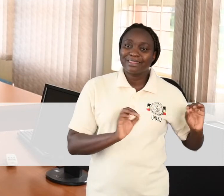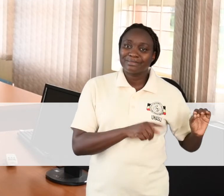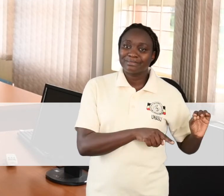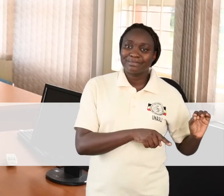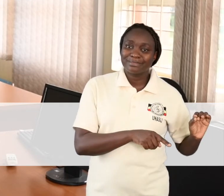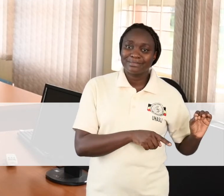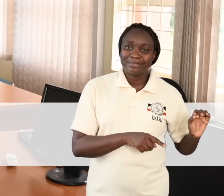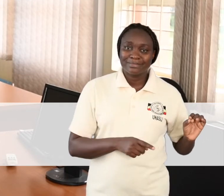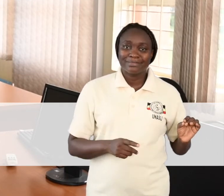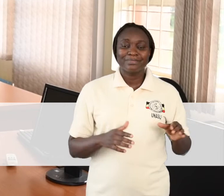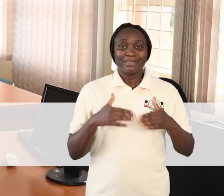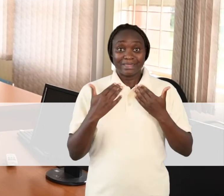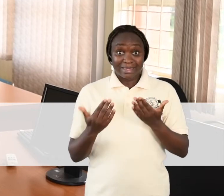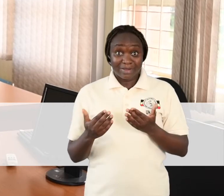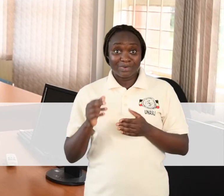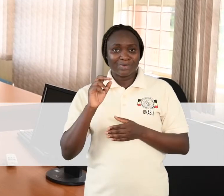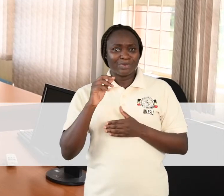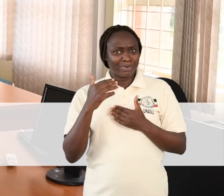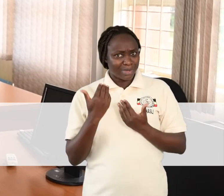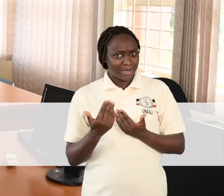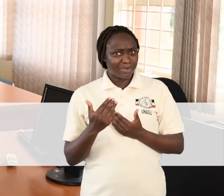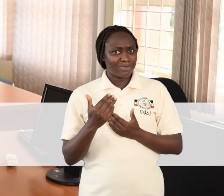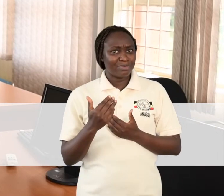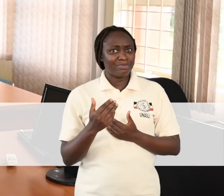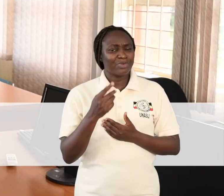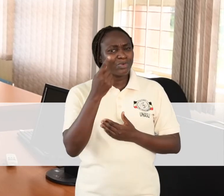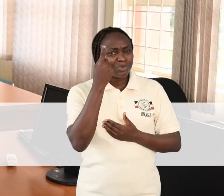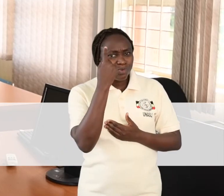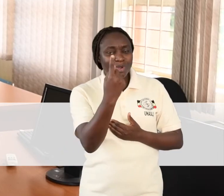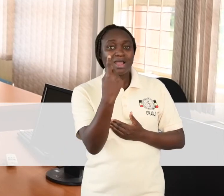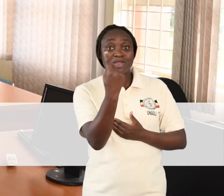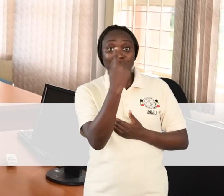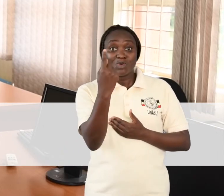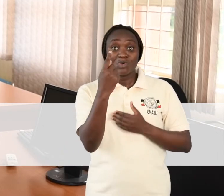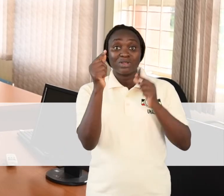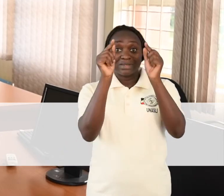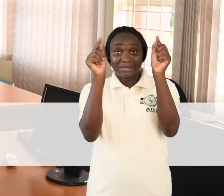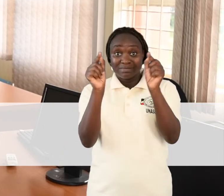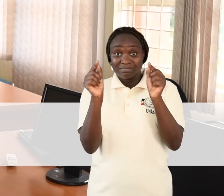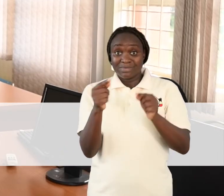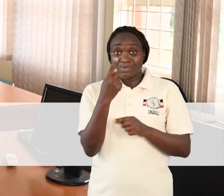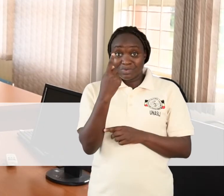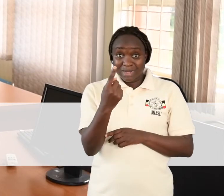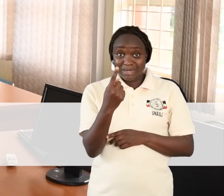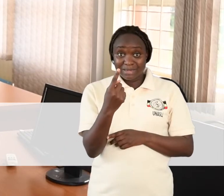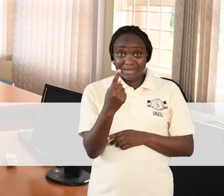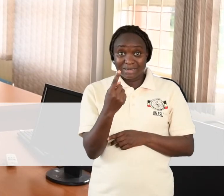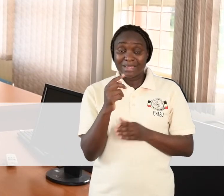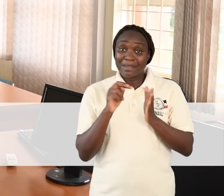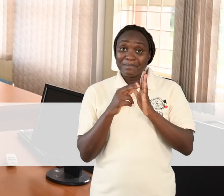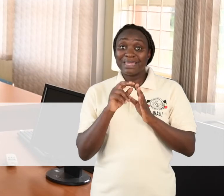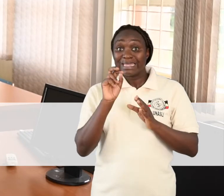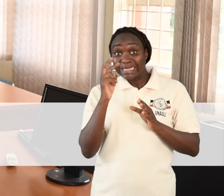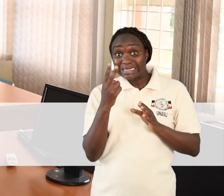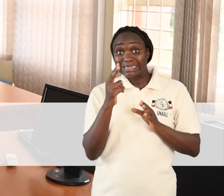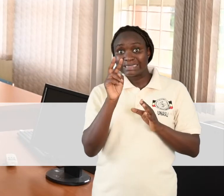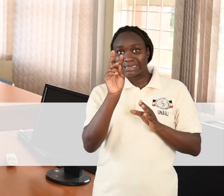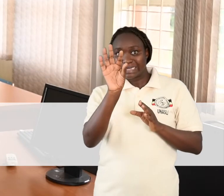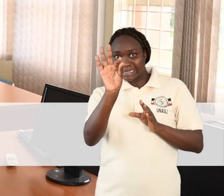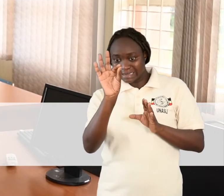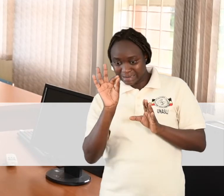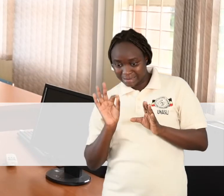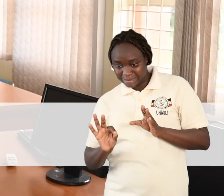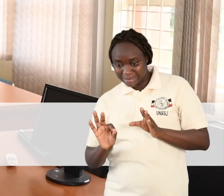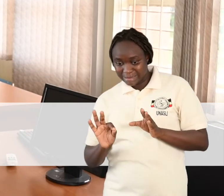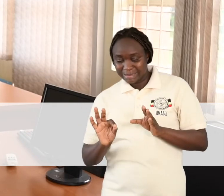Then, since it's having one element, our second subset will be